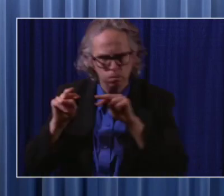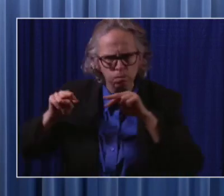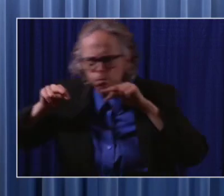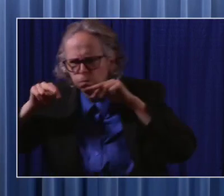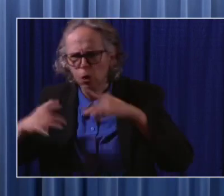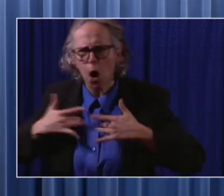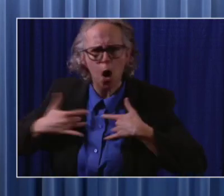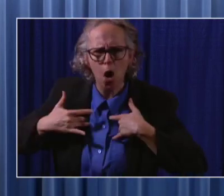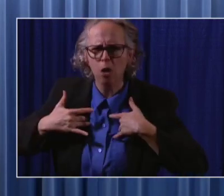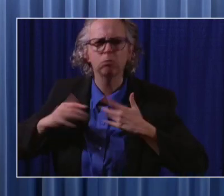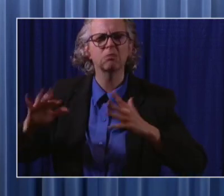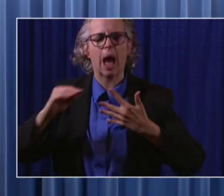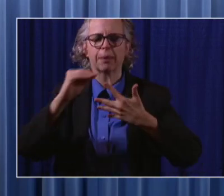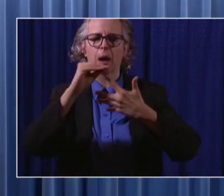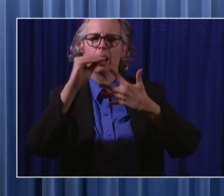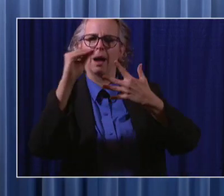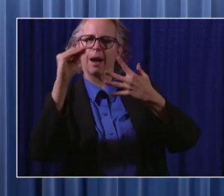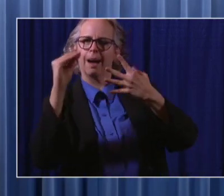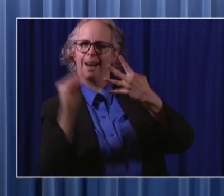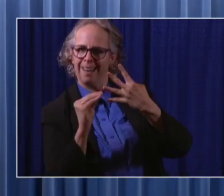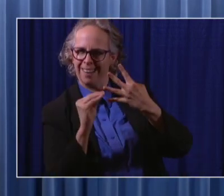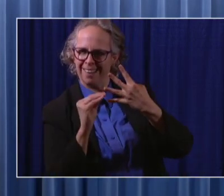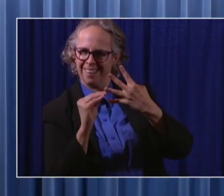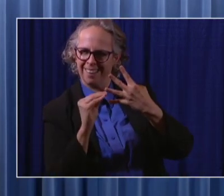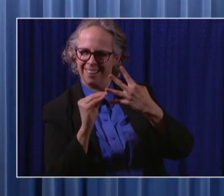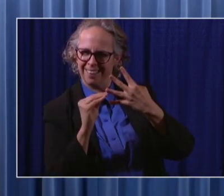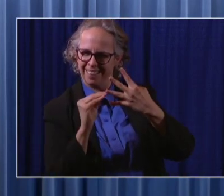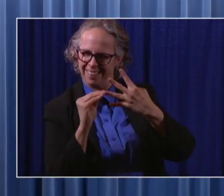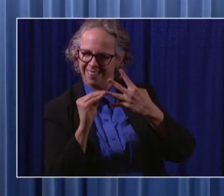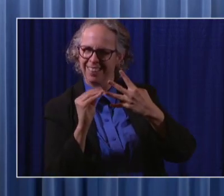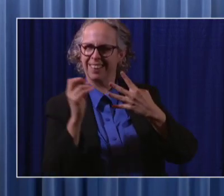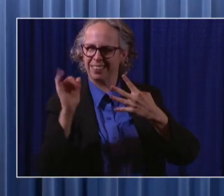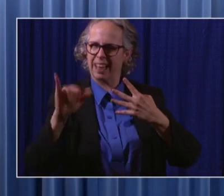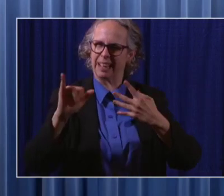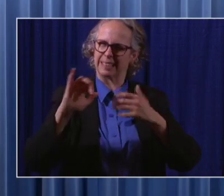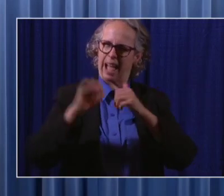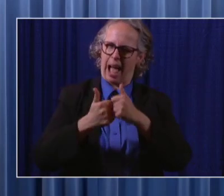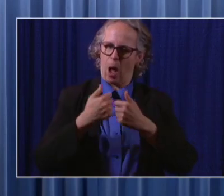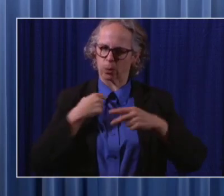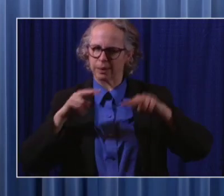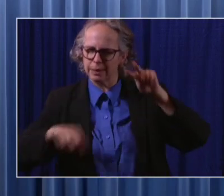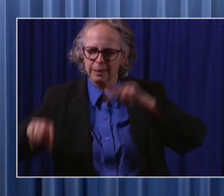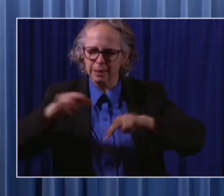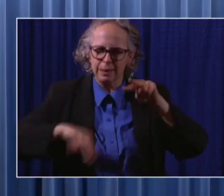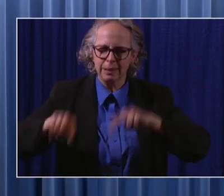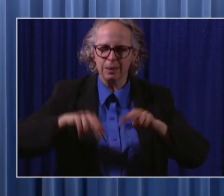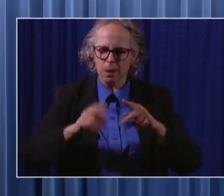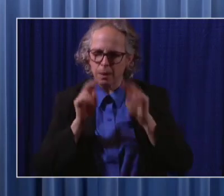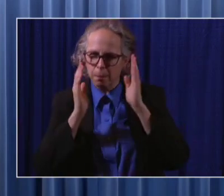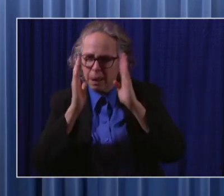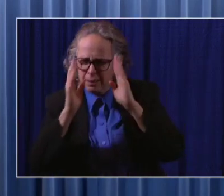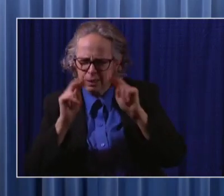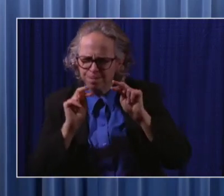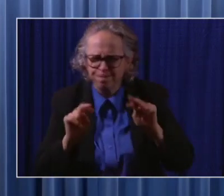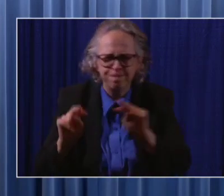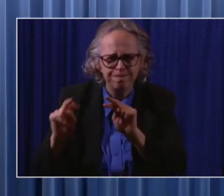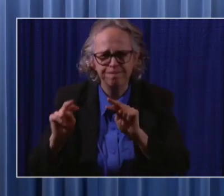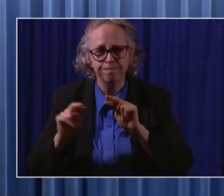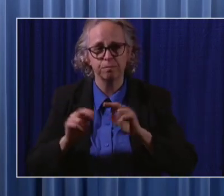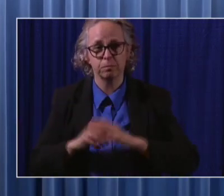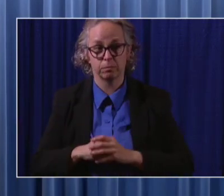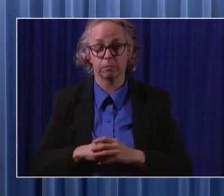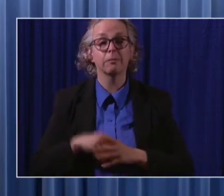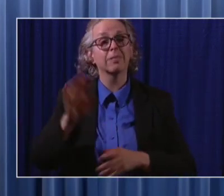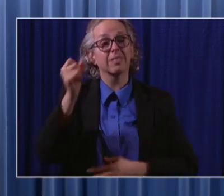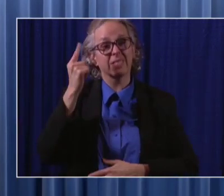their numbers higher. However, what they're seeing now is a elevated level of cases that are being driven